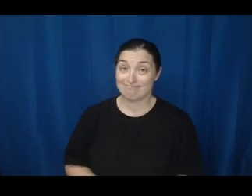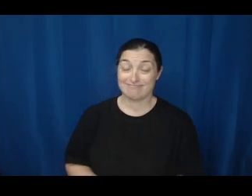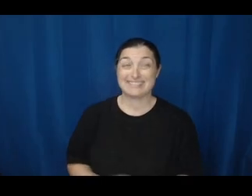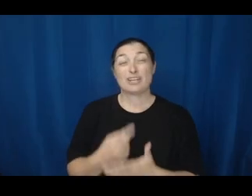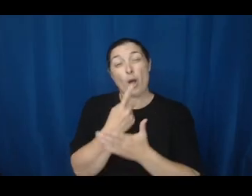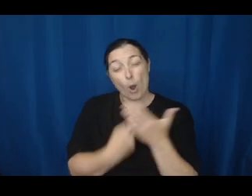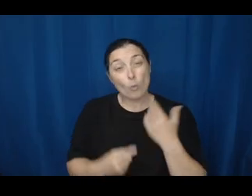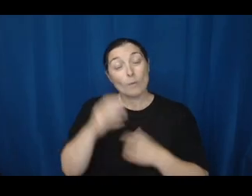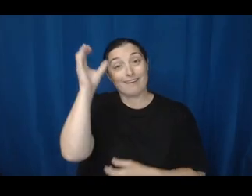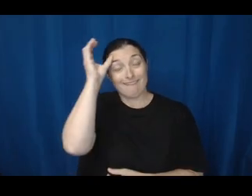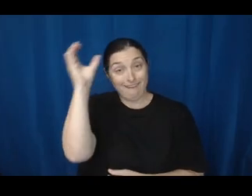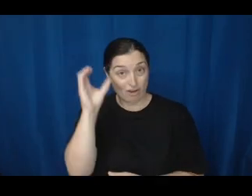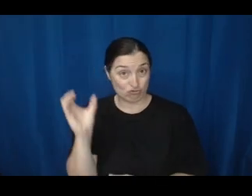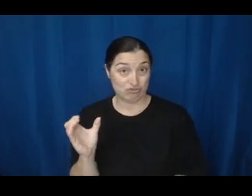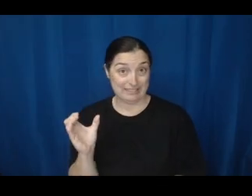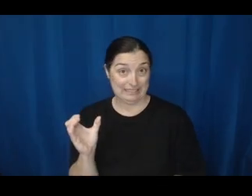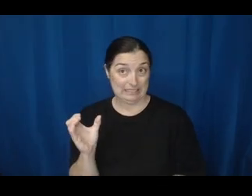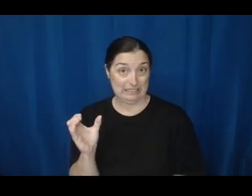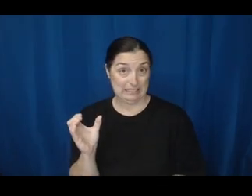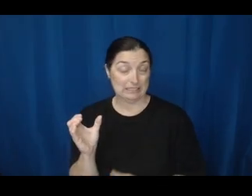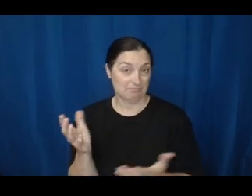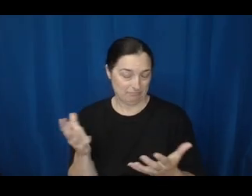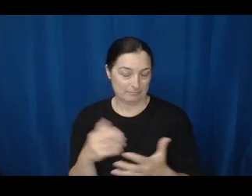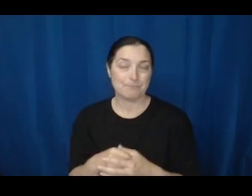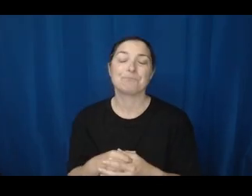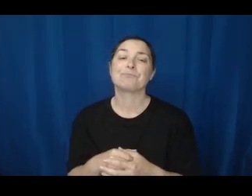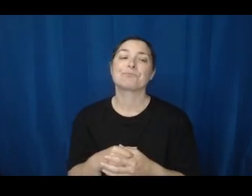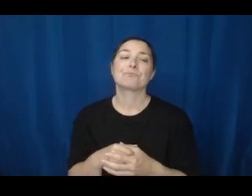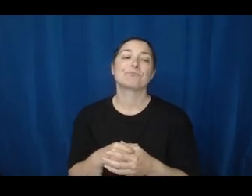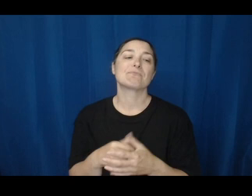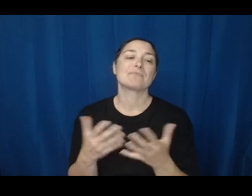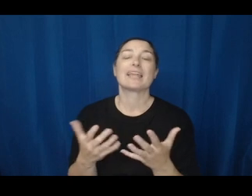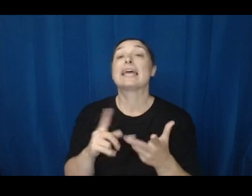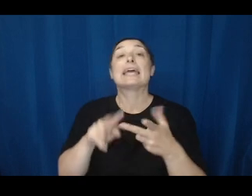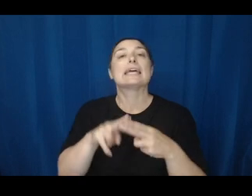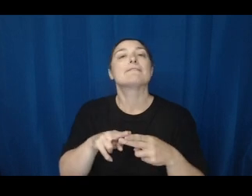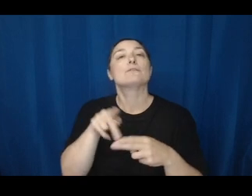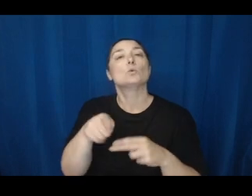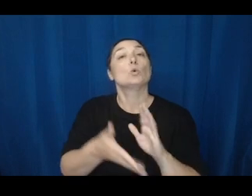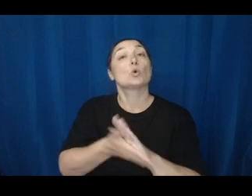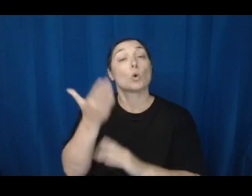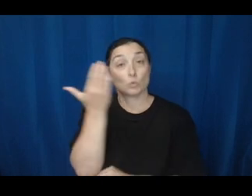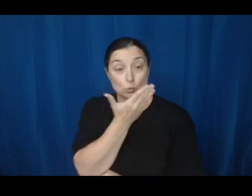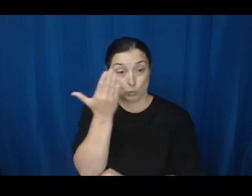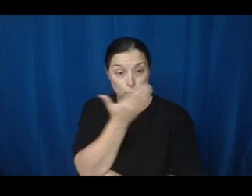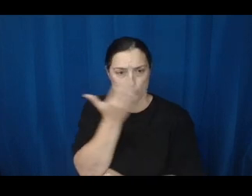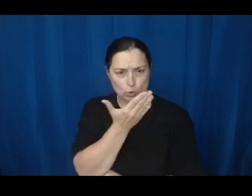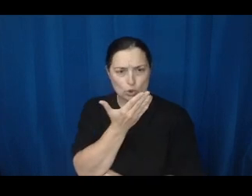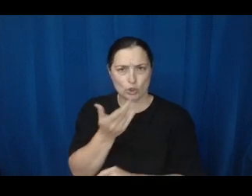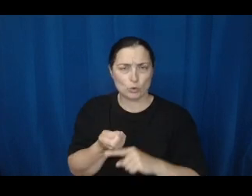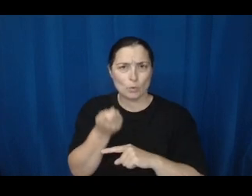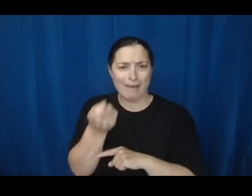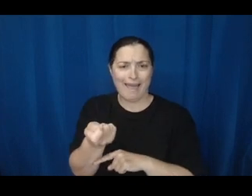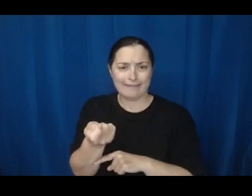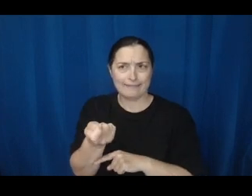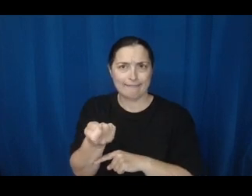world where the situation is this, that if you go to school, you pay anyway.